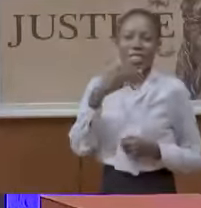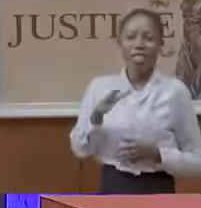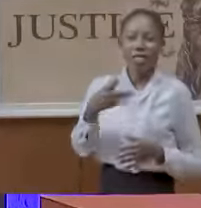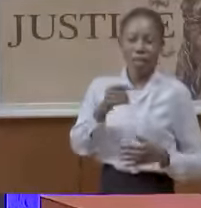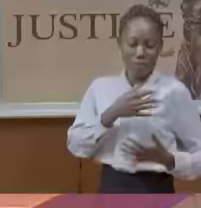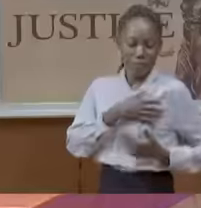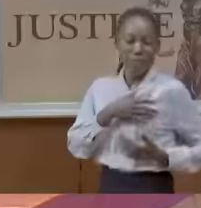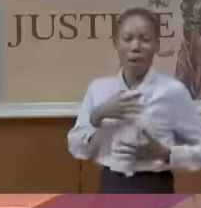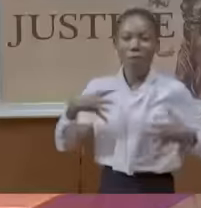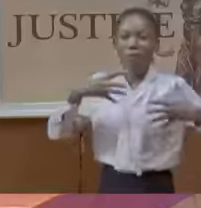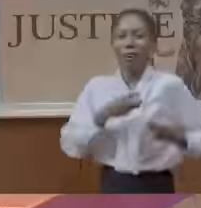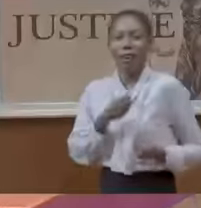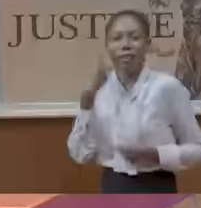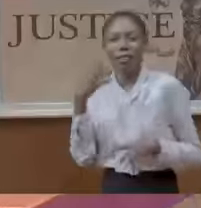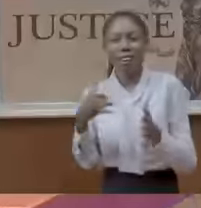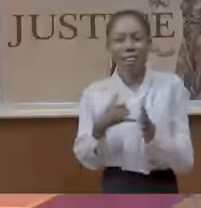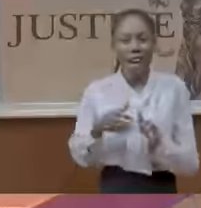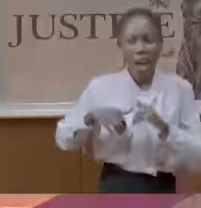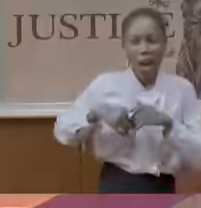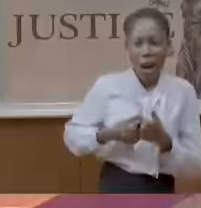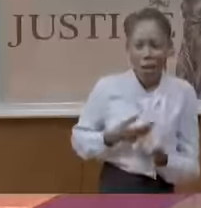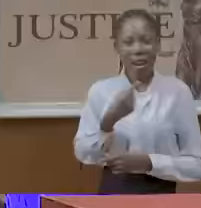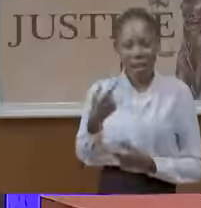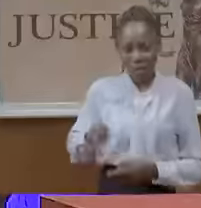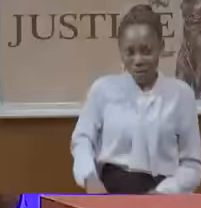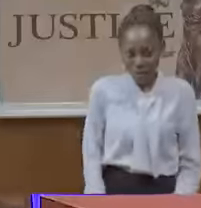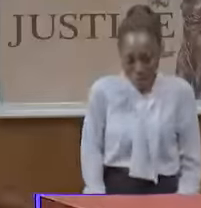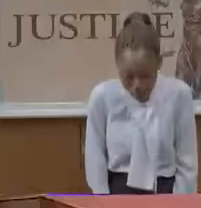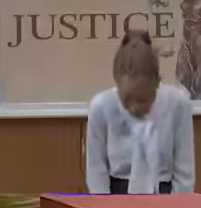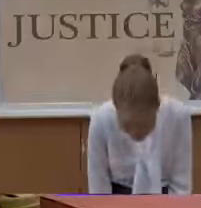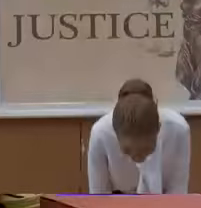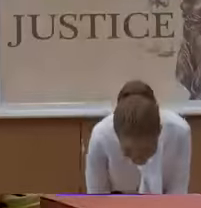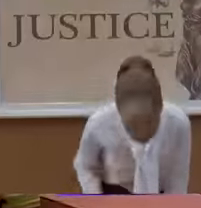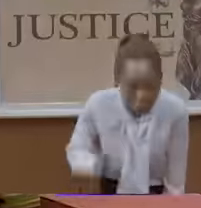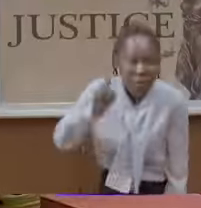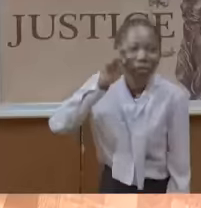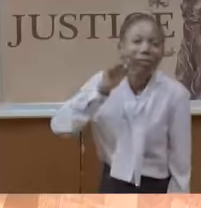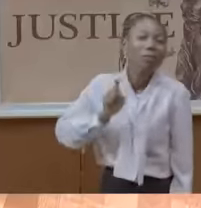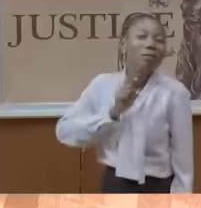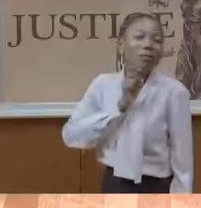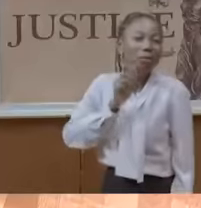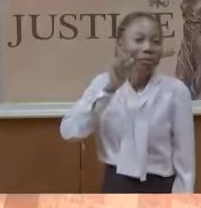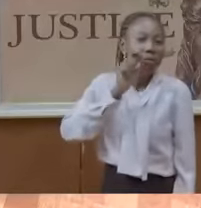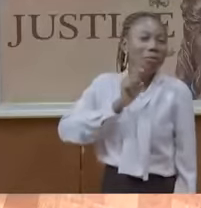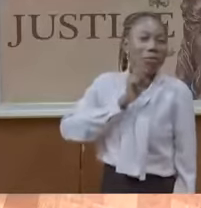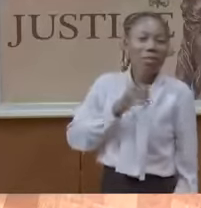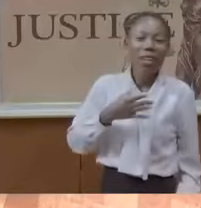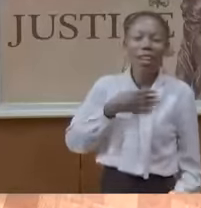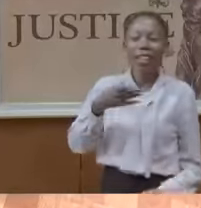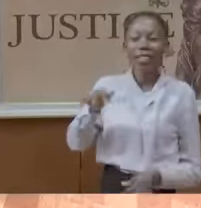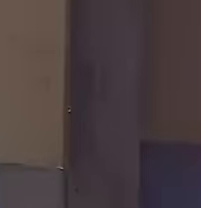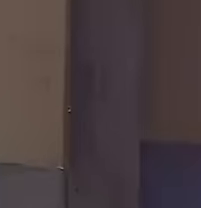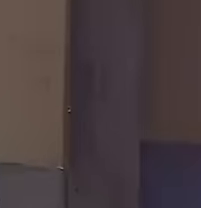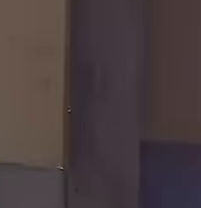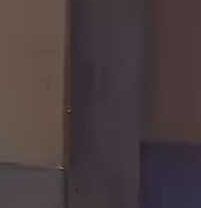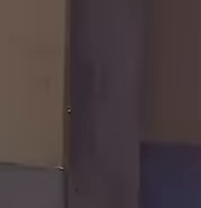breast and put it in his mouth. And she told me how the man slept with her. She told me everything. She came back to tell her husband all that. She told me everything,